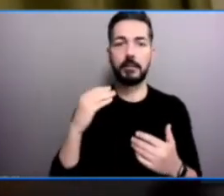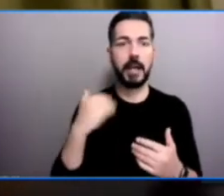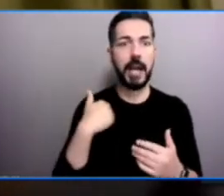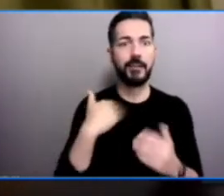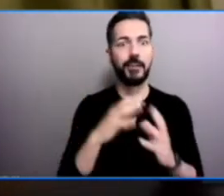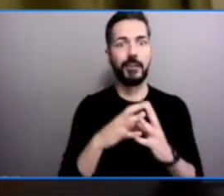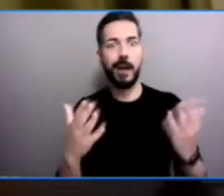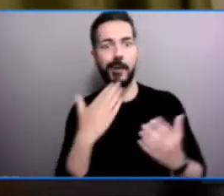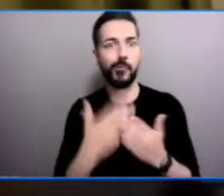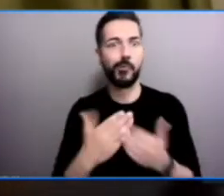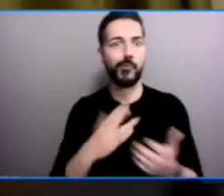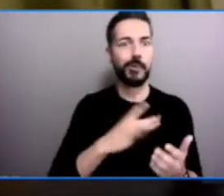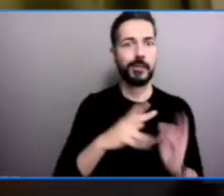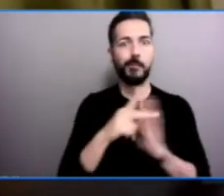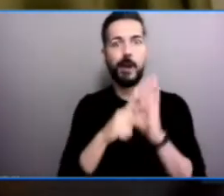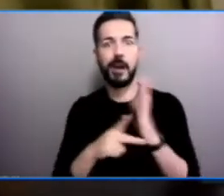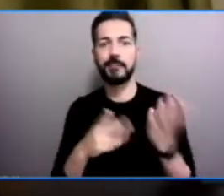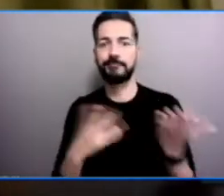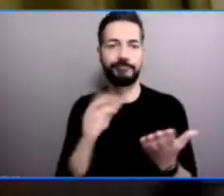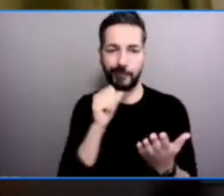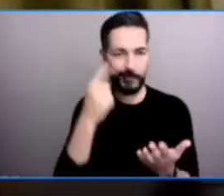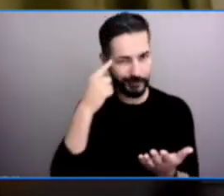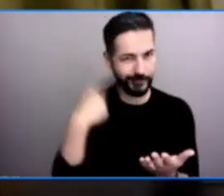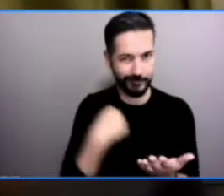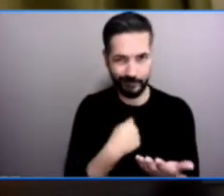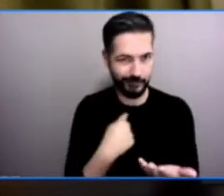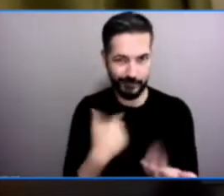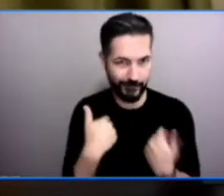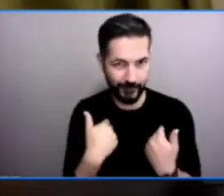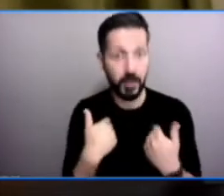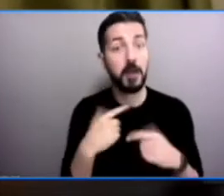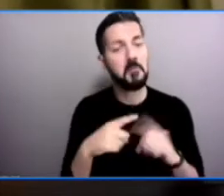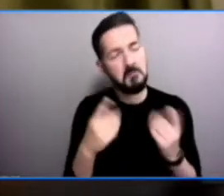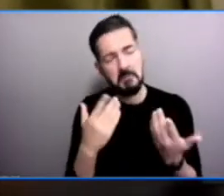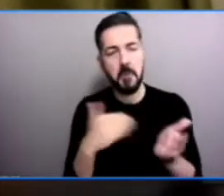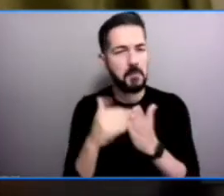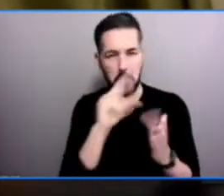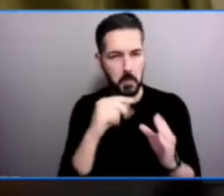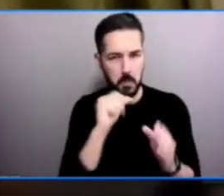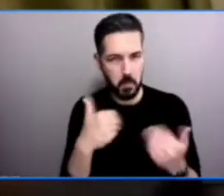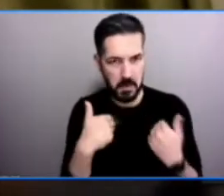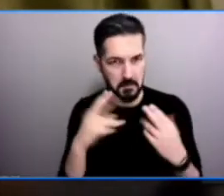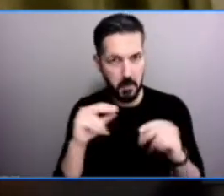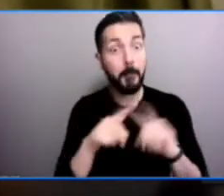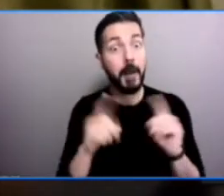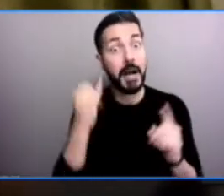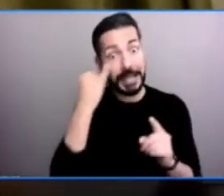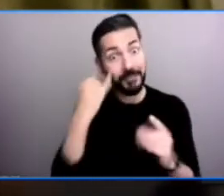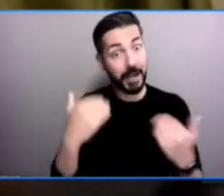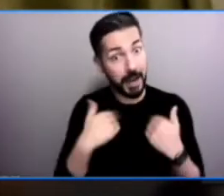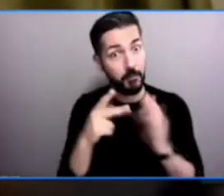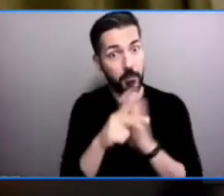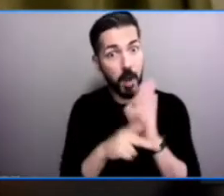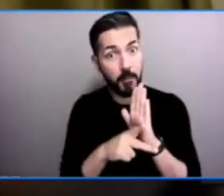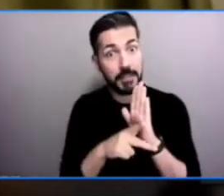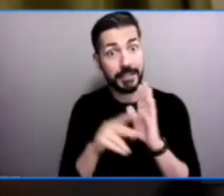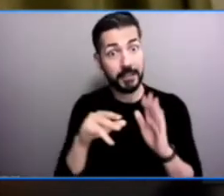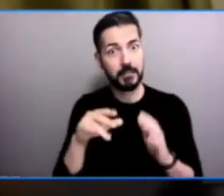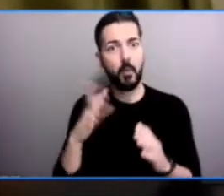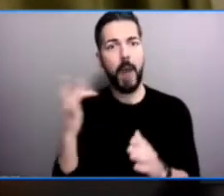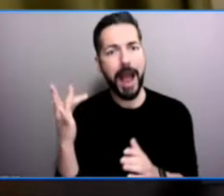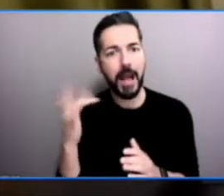Black man killed here. His name was James Scurlock. He was killed by a white supremacist. And so all